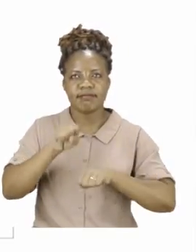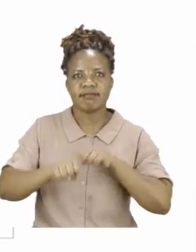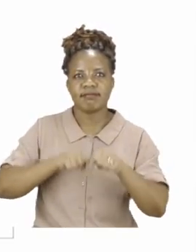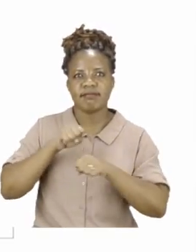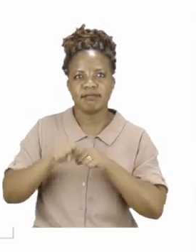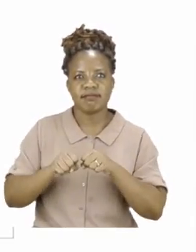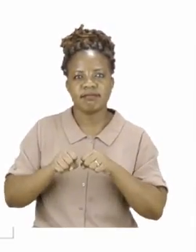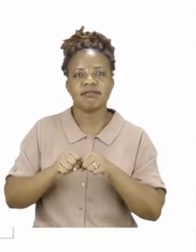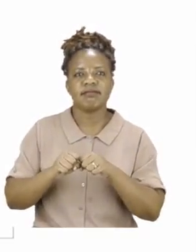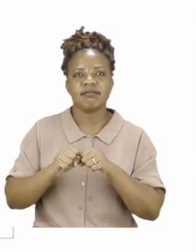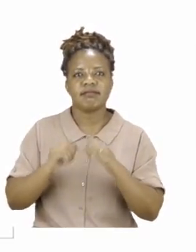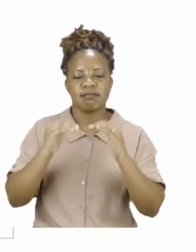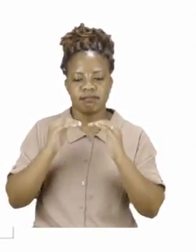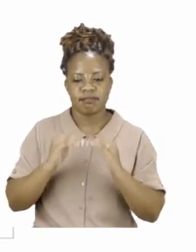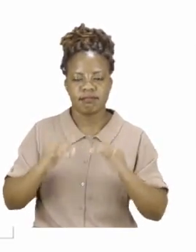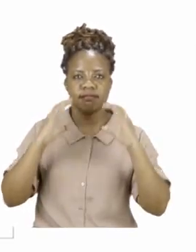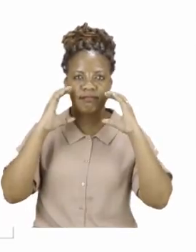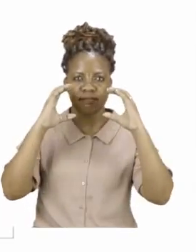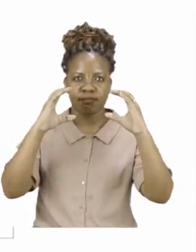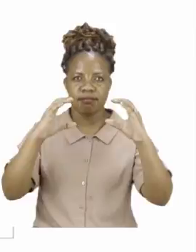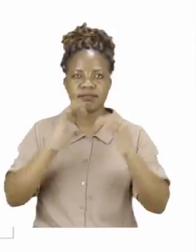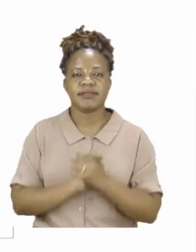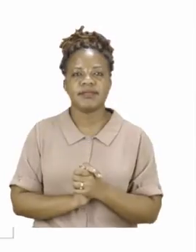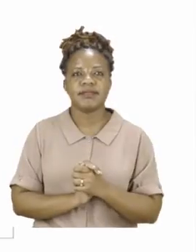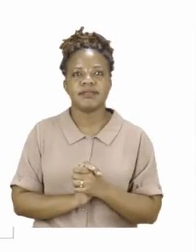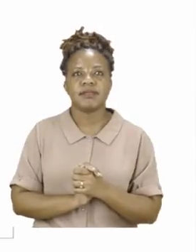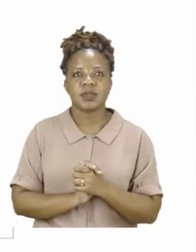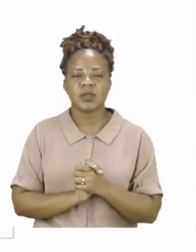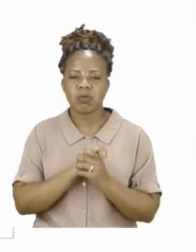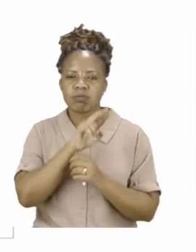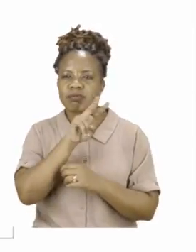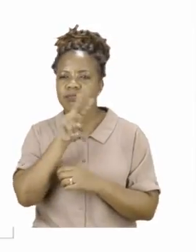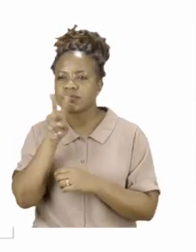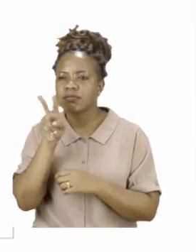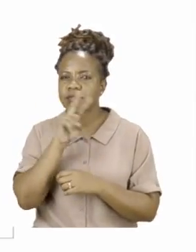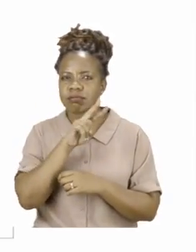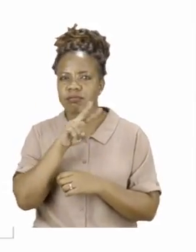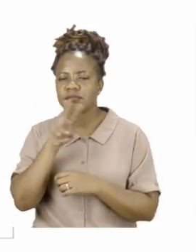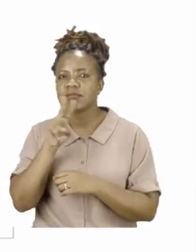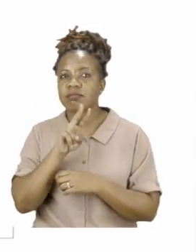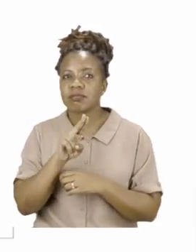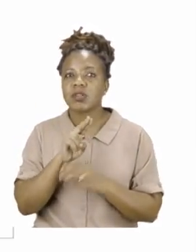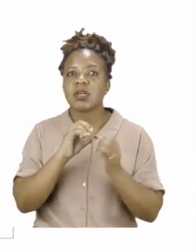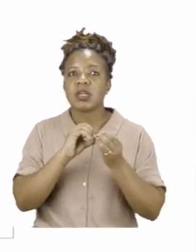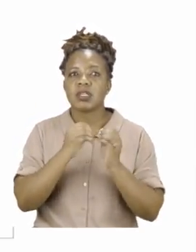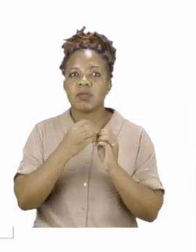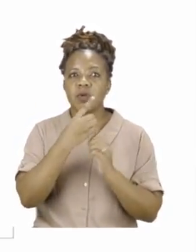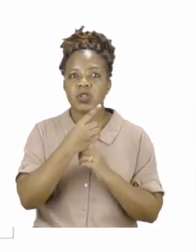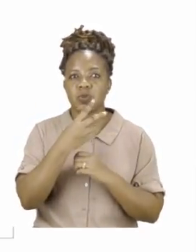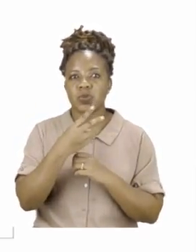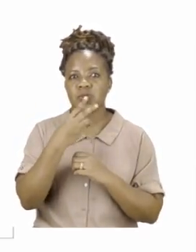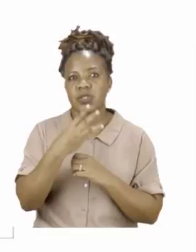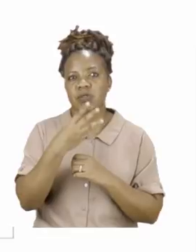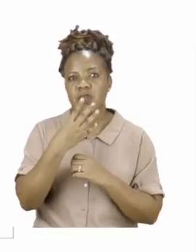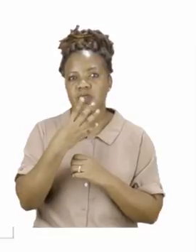bus. It is going to be your job now, after looking at this, to answer the questions. Let's take a look at number